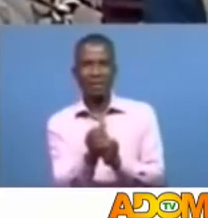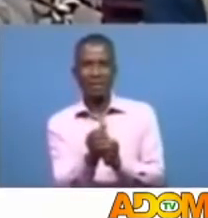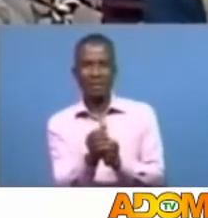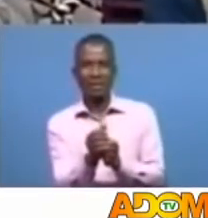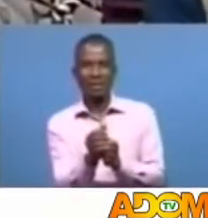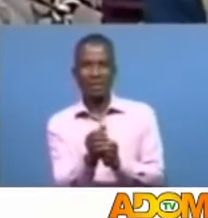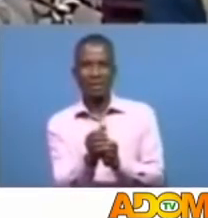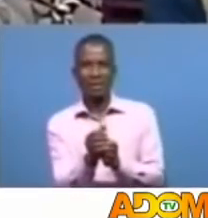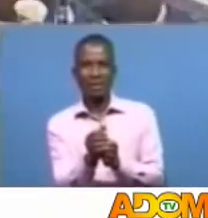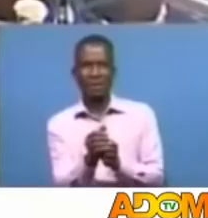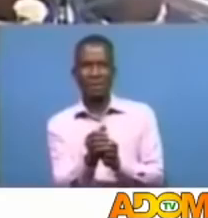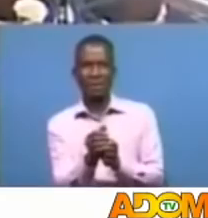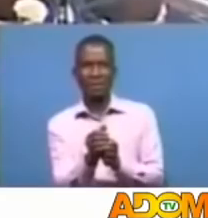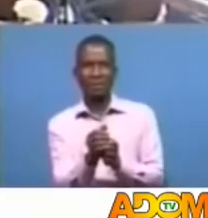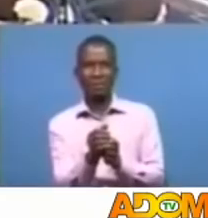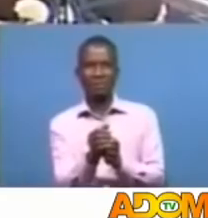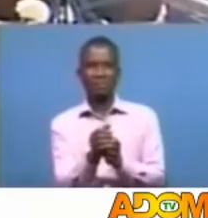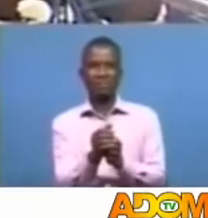D,